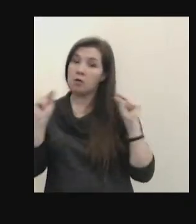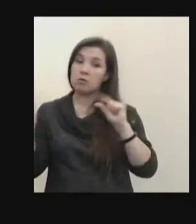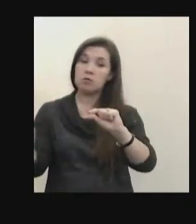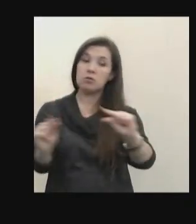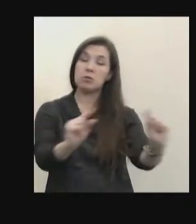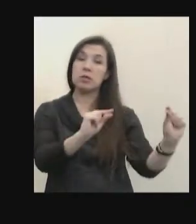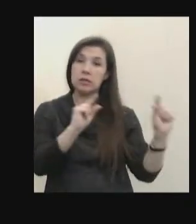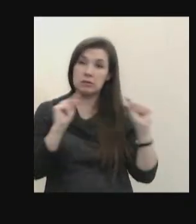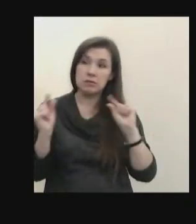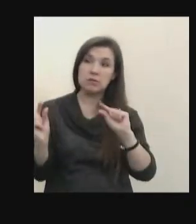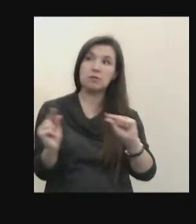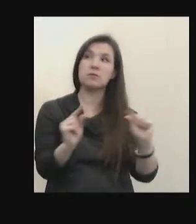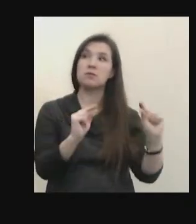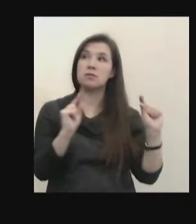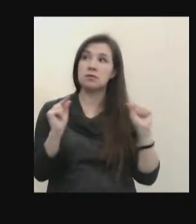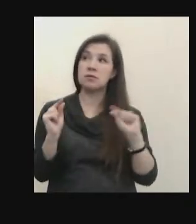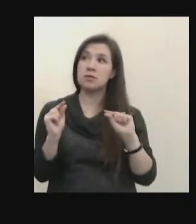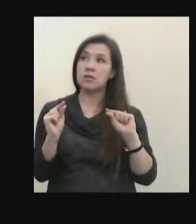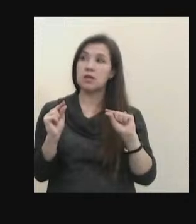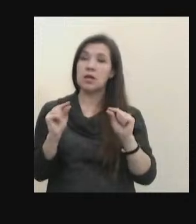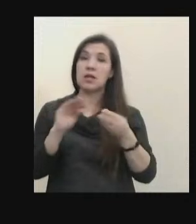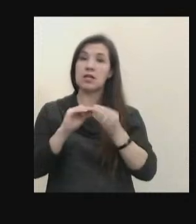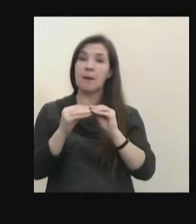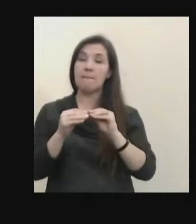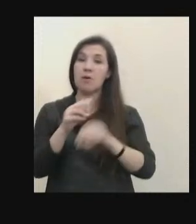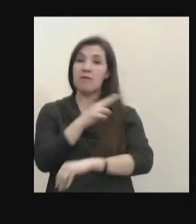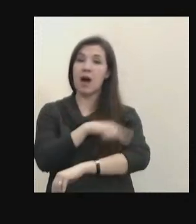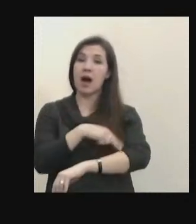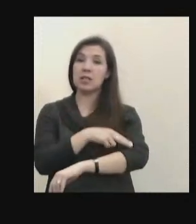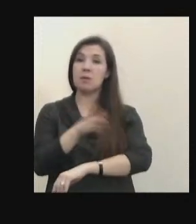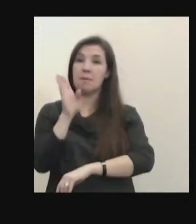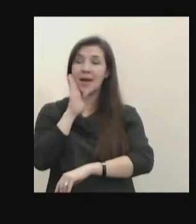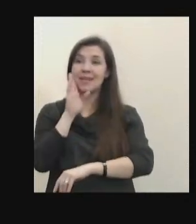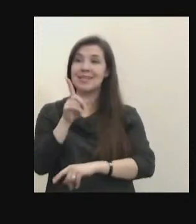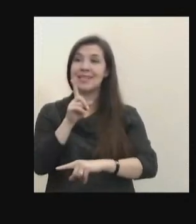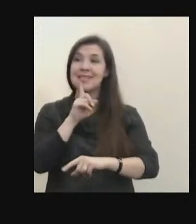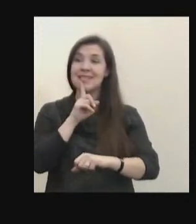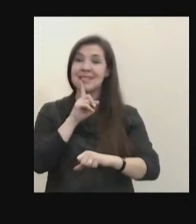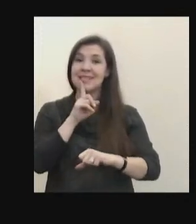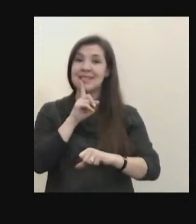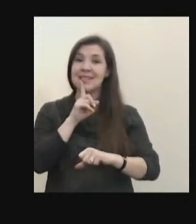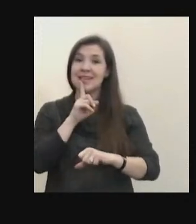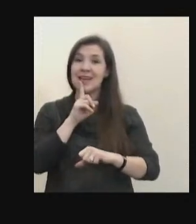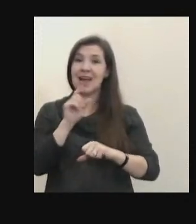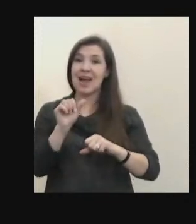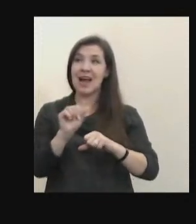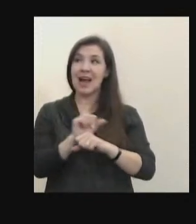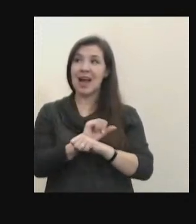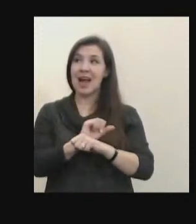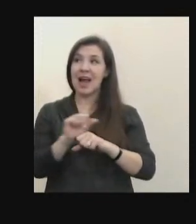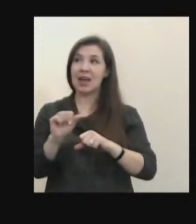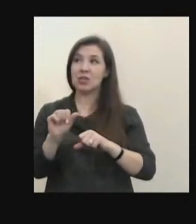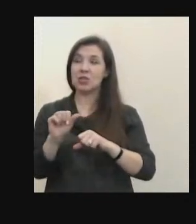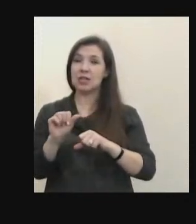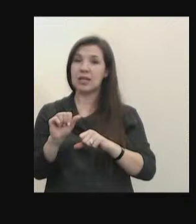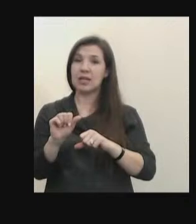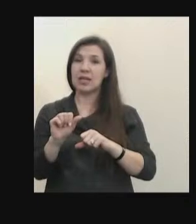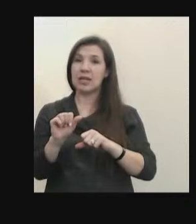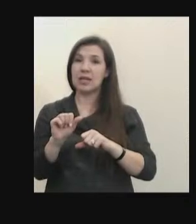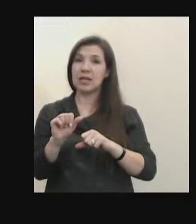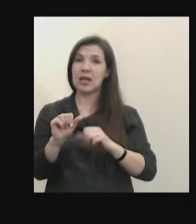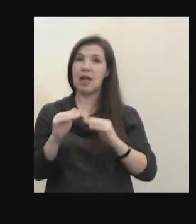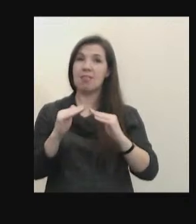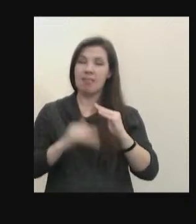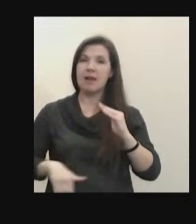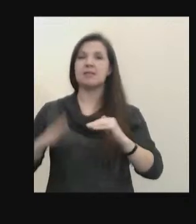people that the number of hospital beds in this region is actually lower than it was at this time last year. Can you